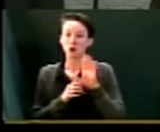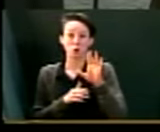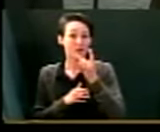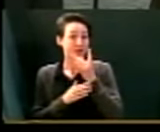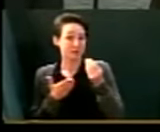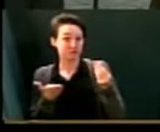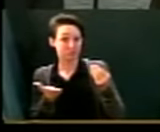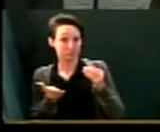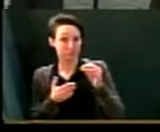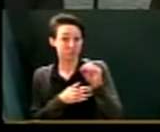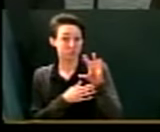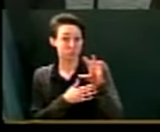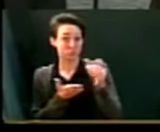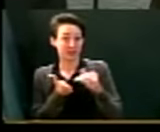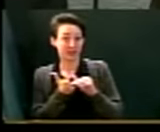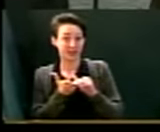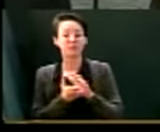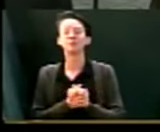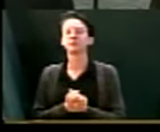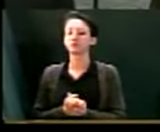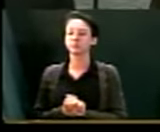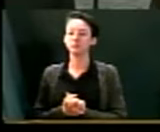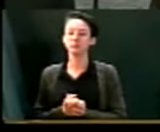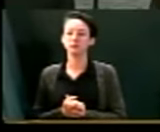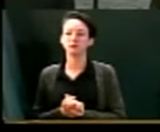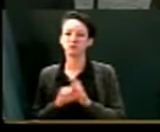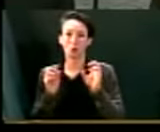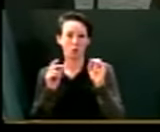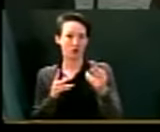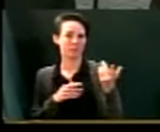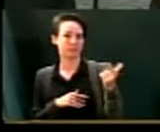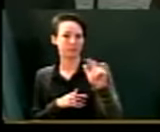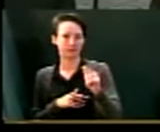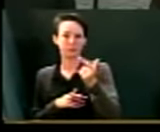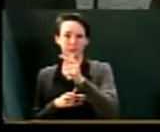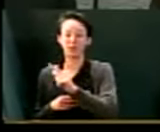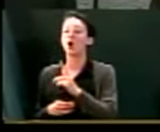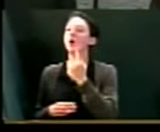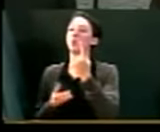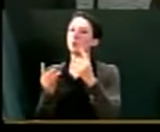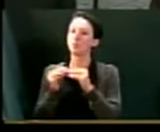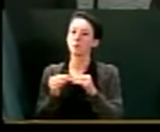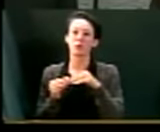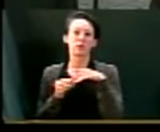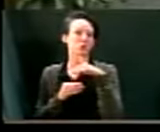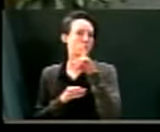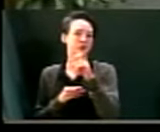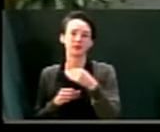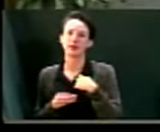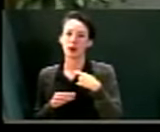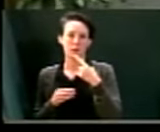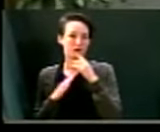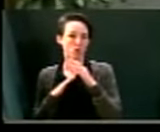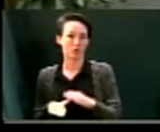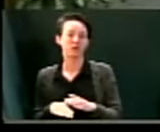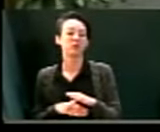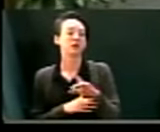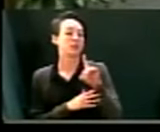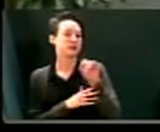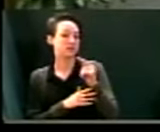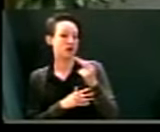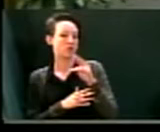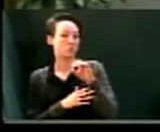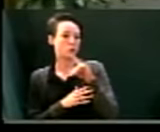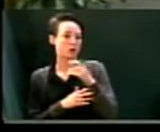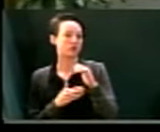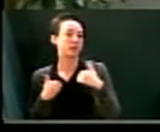back on? No, I just want to ask you a question. Okay, and then Ms. One more question, I'll be quiet. And then Ms. Dethridge has a question, and then